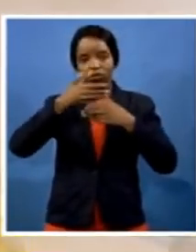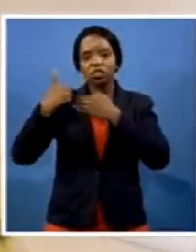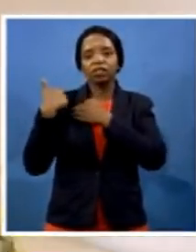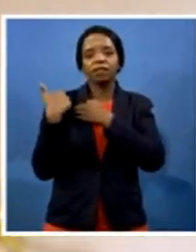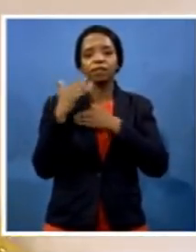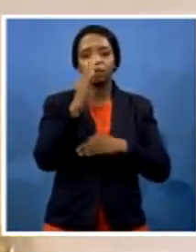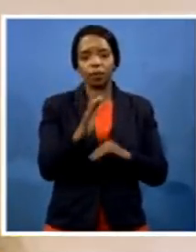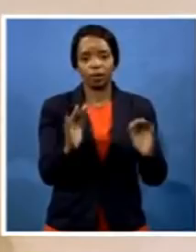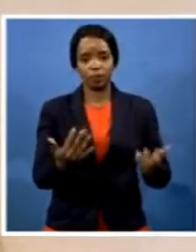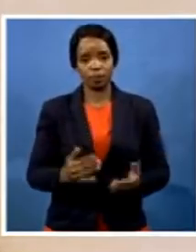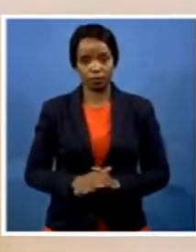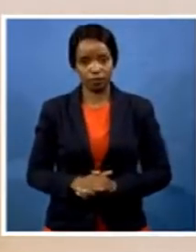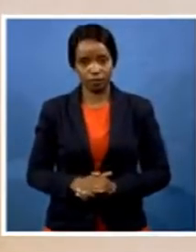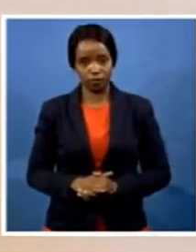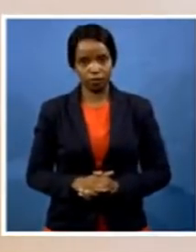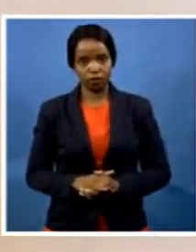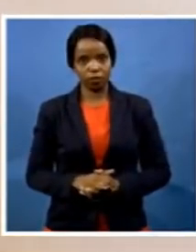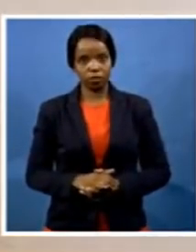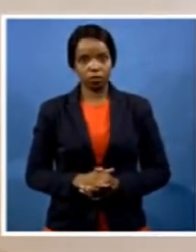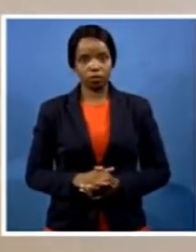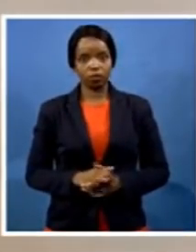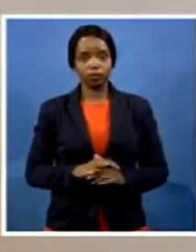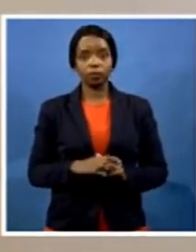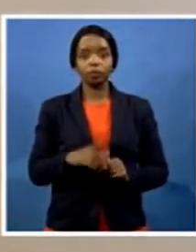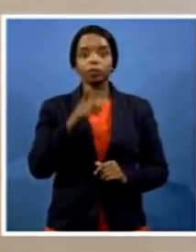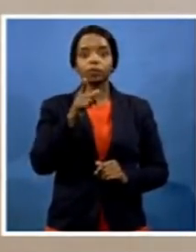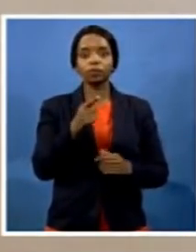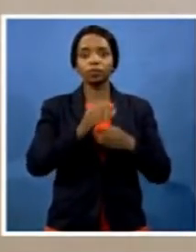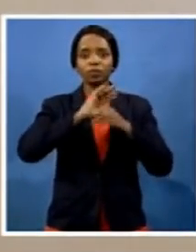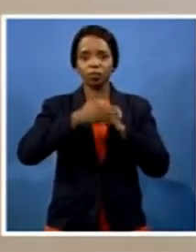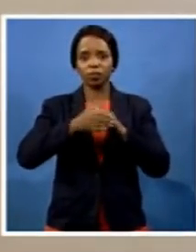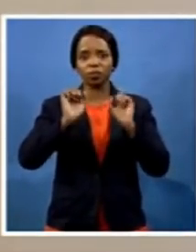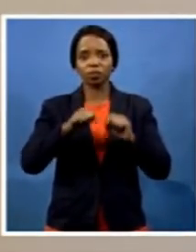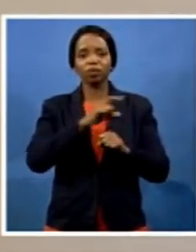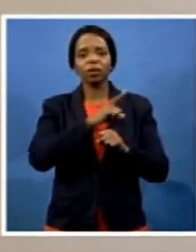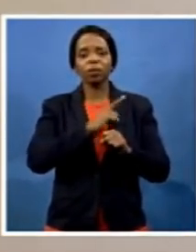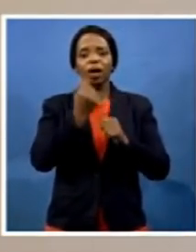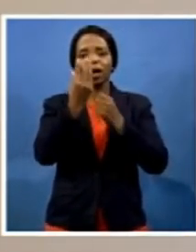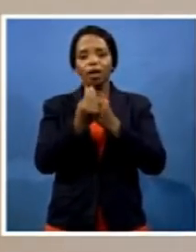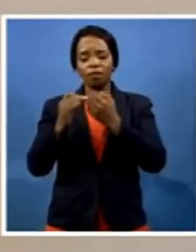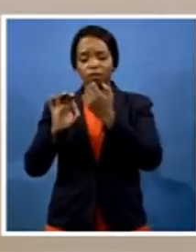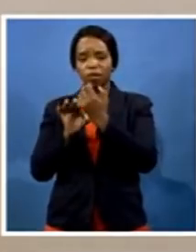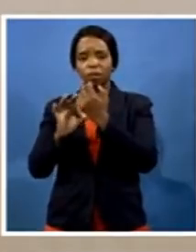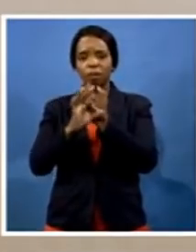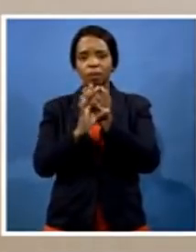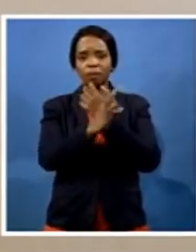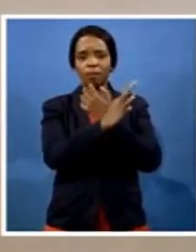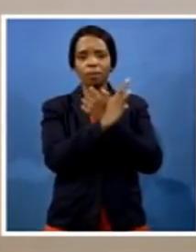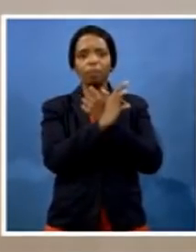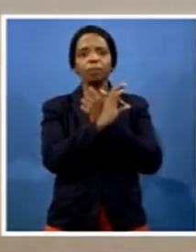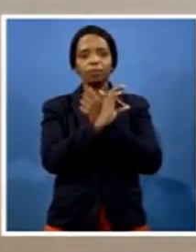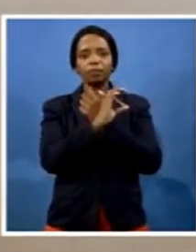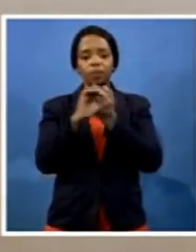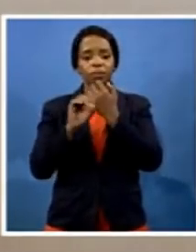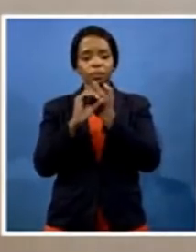of they have 3 ventilators. They're able to fit onto the nose and them around the